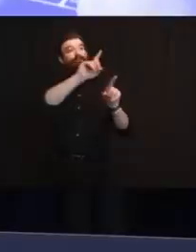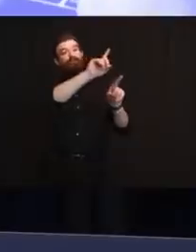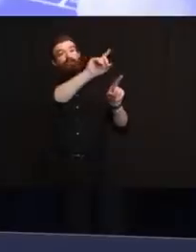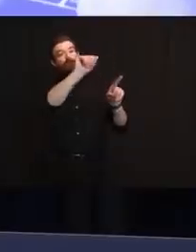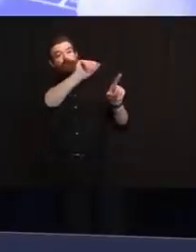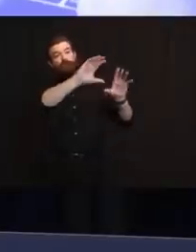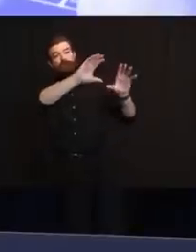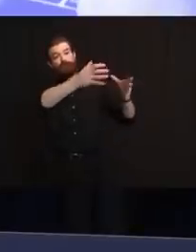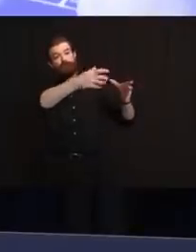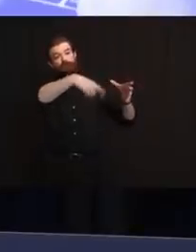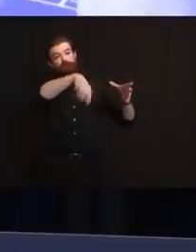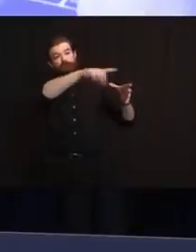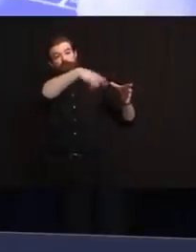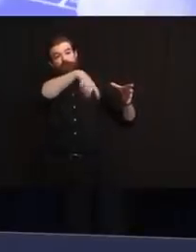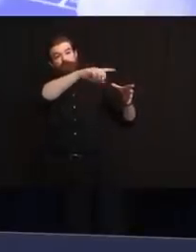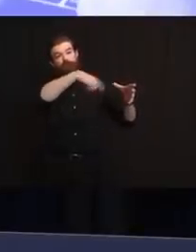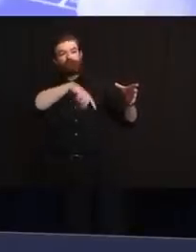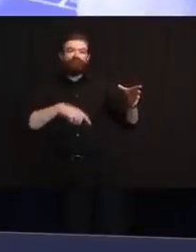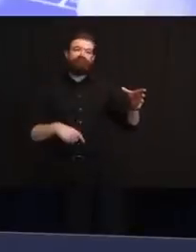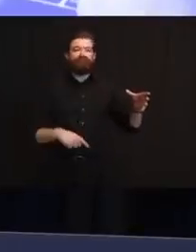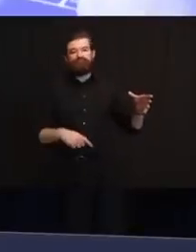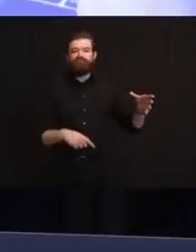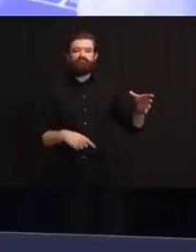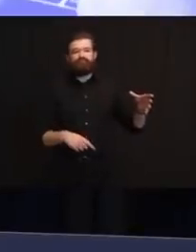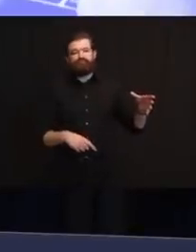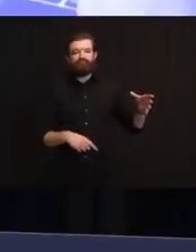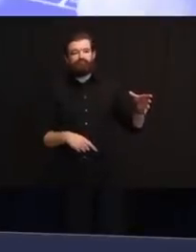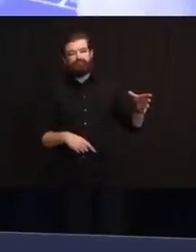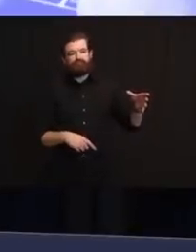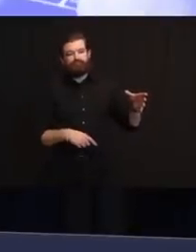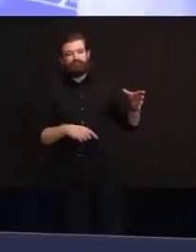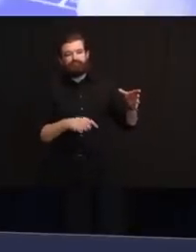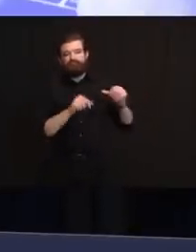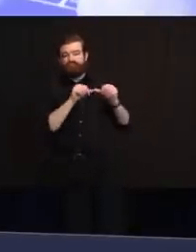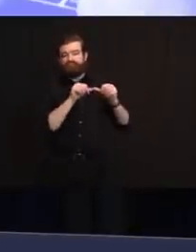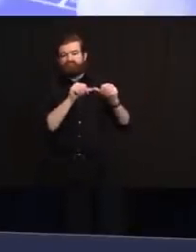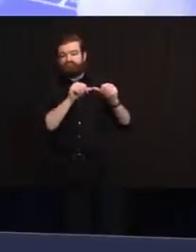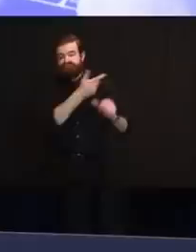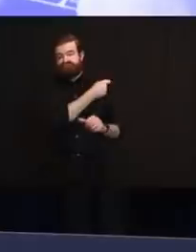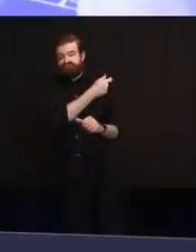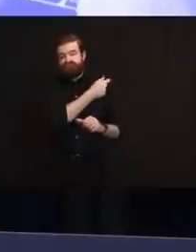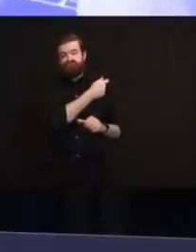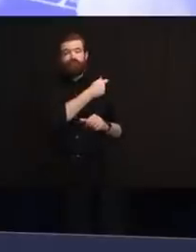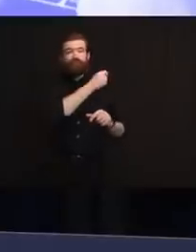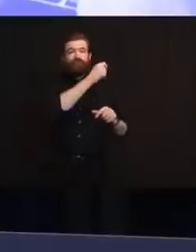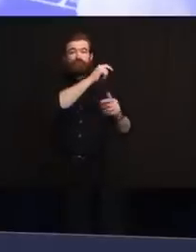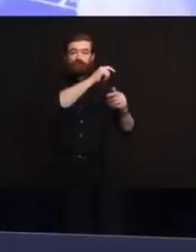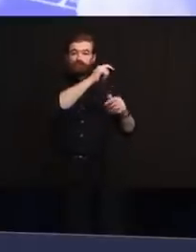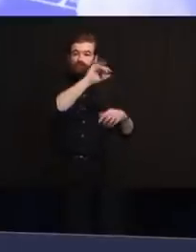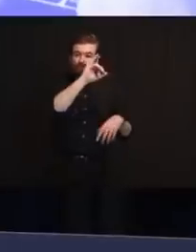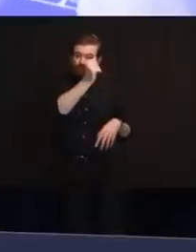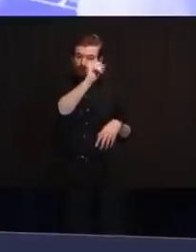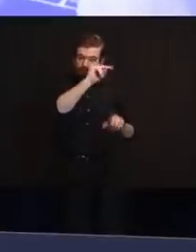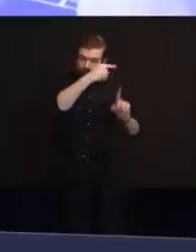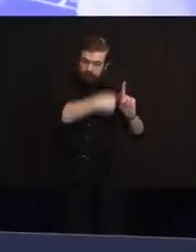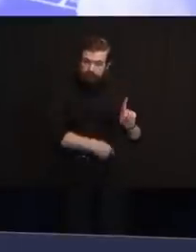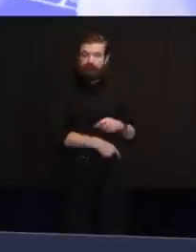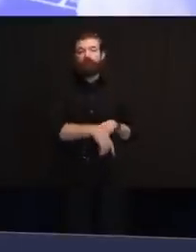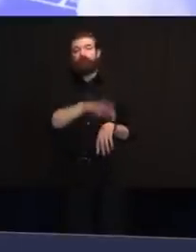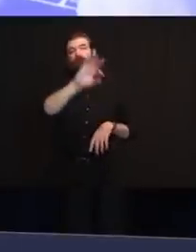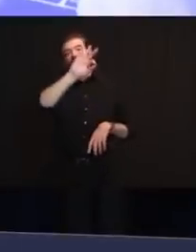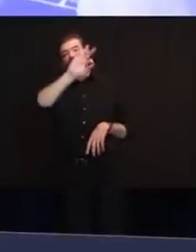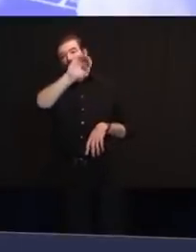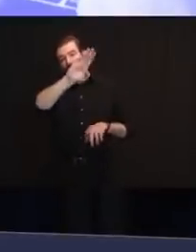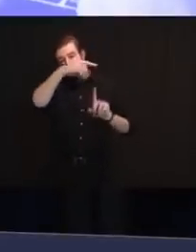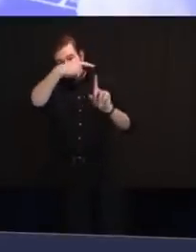throughout January and February. As you may know, the information about anticipated doses and